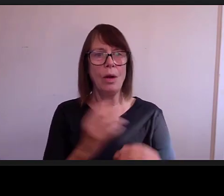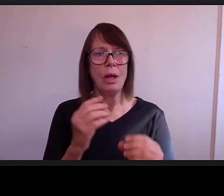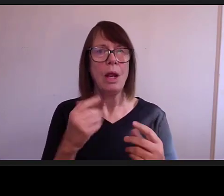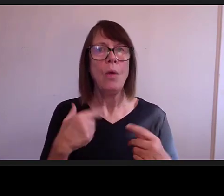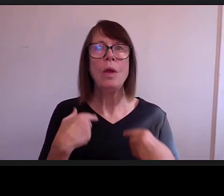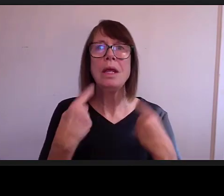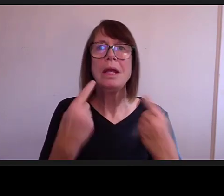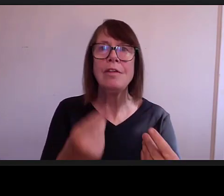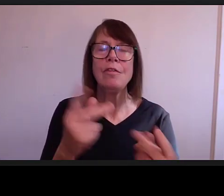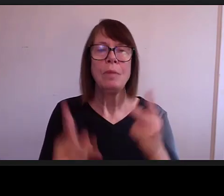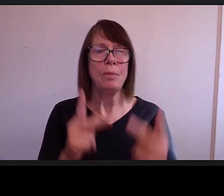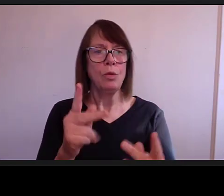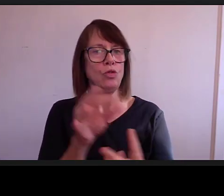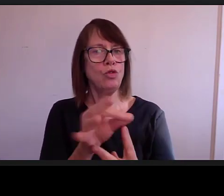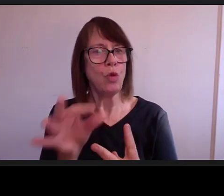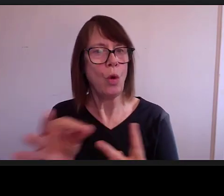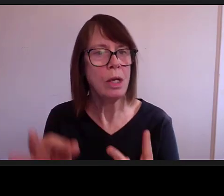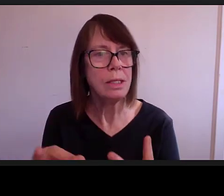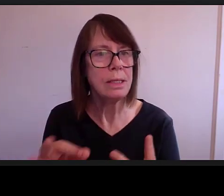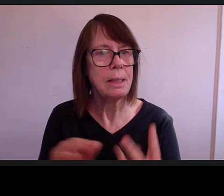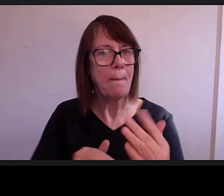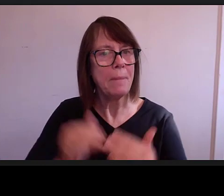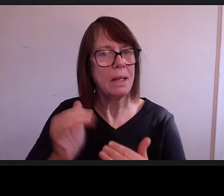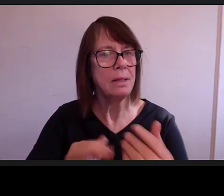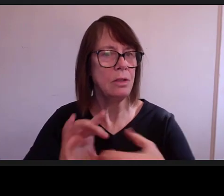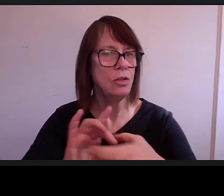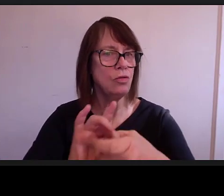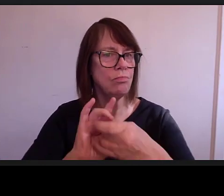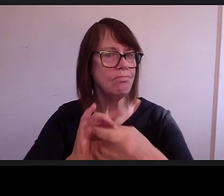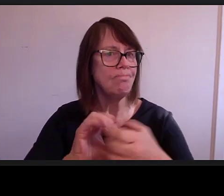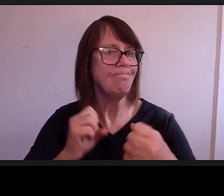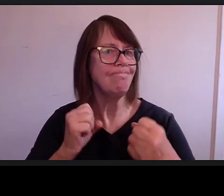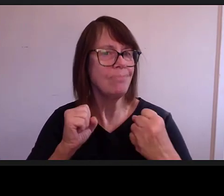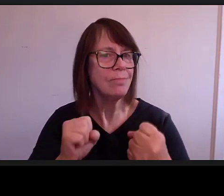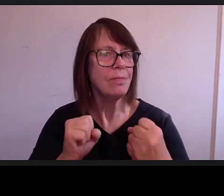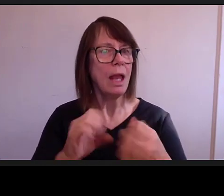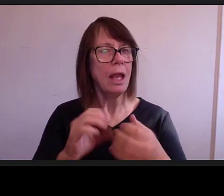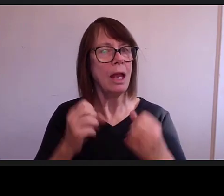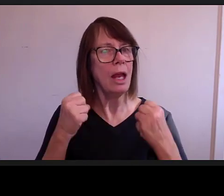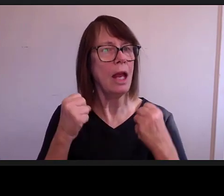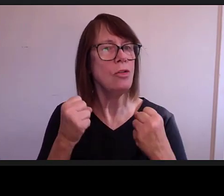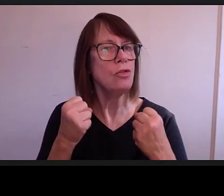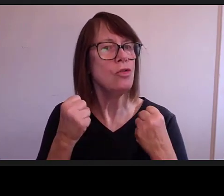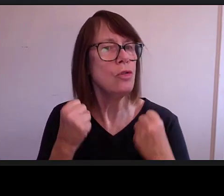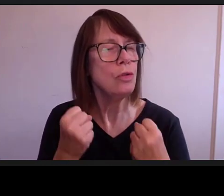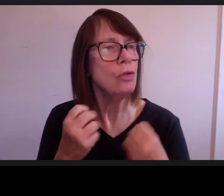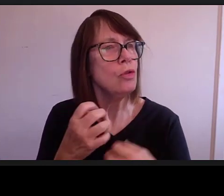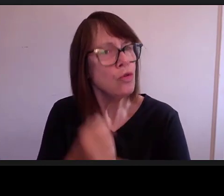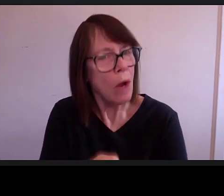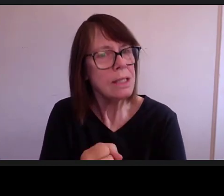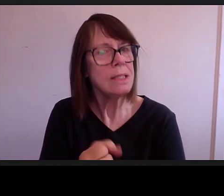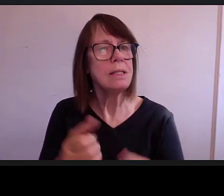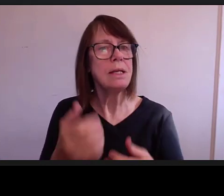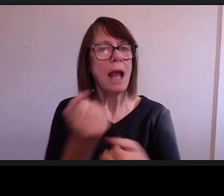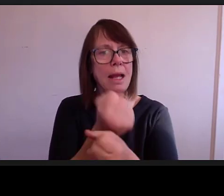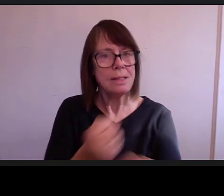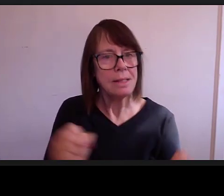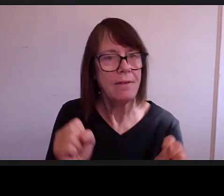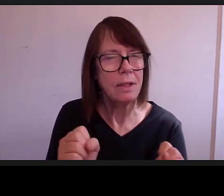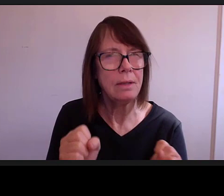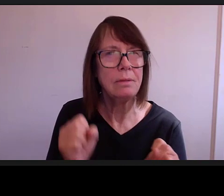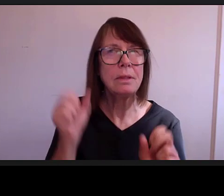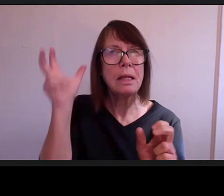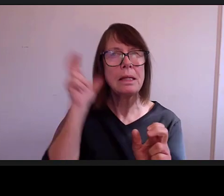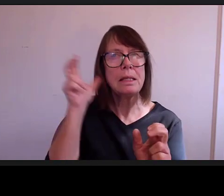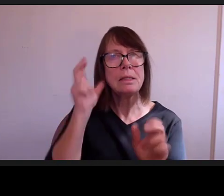foregrounding collaboration, building trust and safety. It's about being able to listen to people's stories, identify